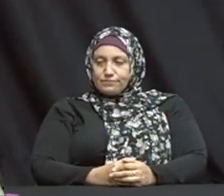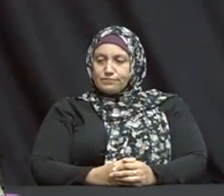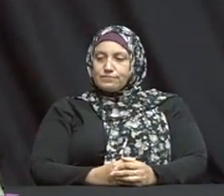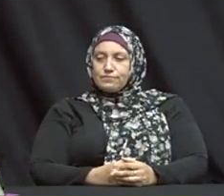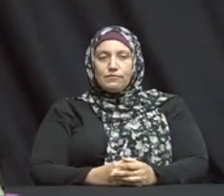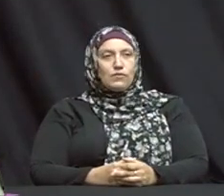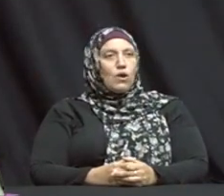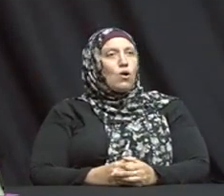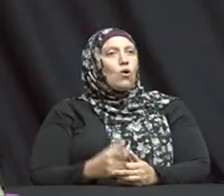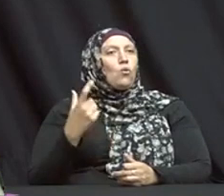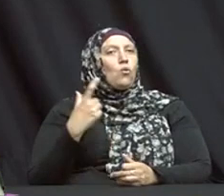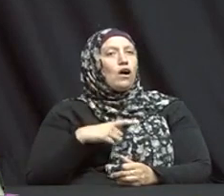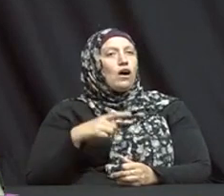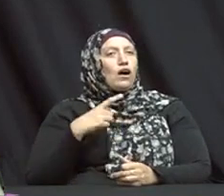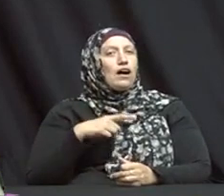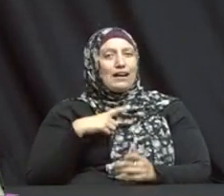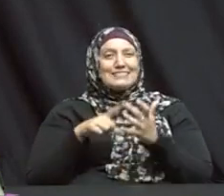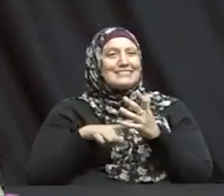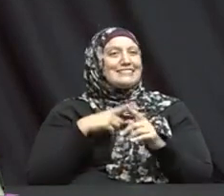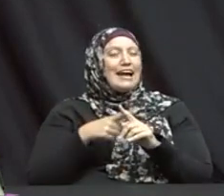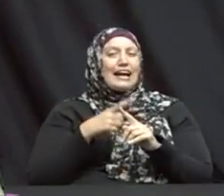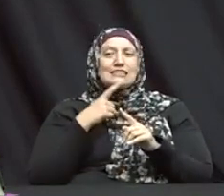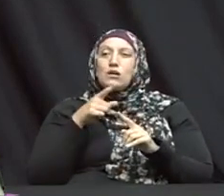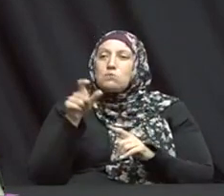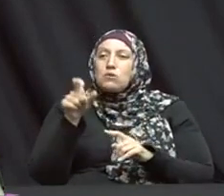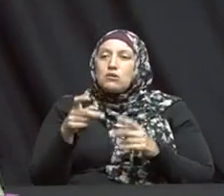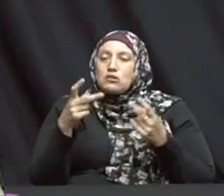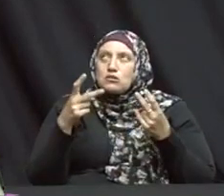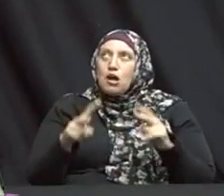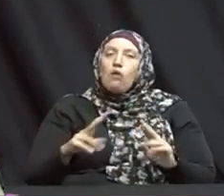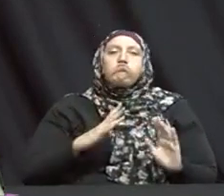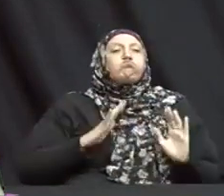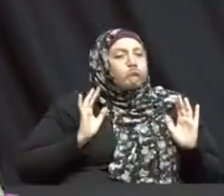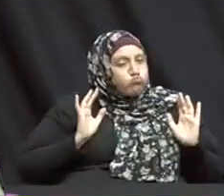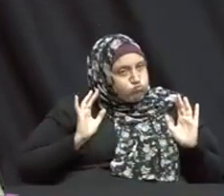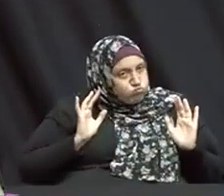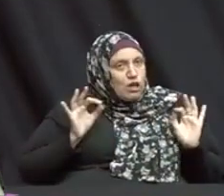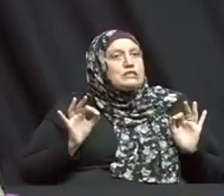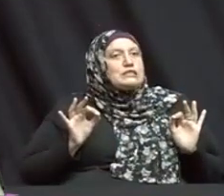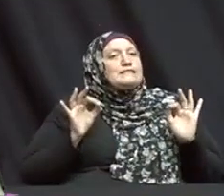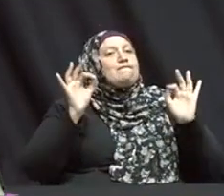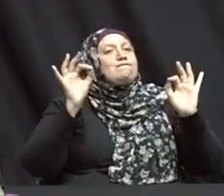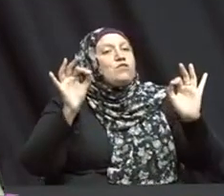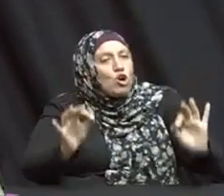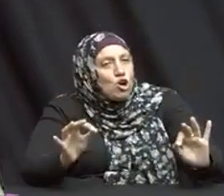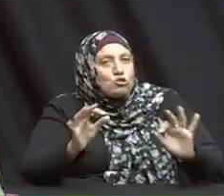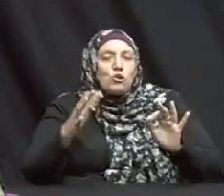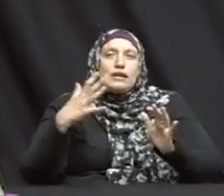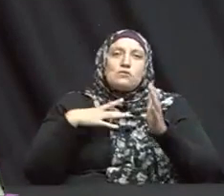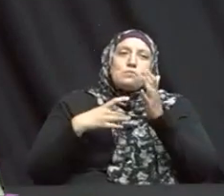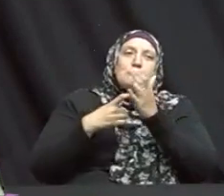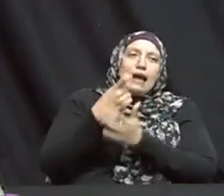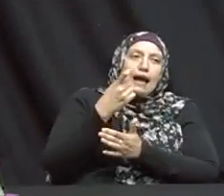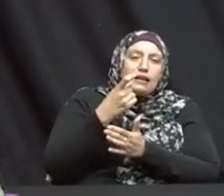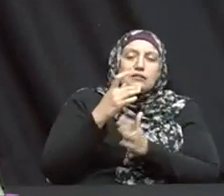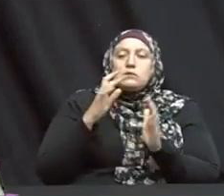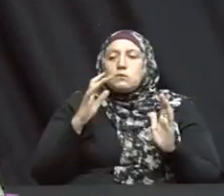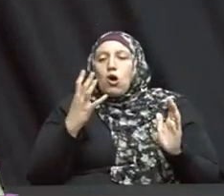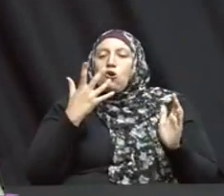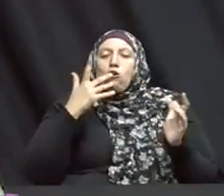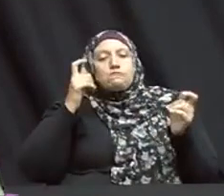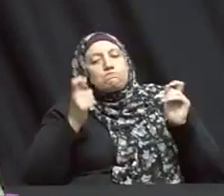from a tax perspective, in that there's a deferral of tax. Sometimes there's a resetting of cost base. There are concessional